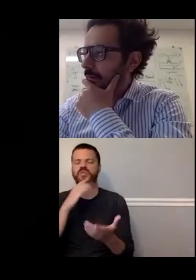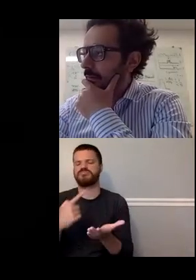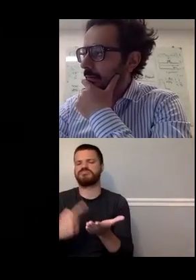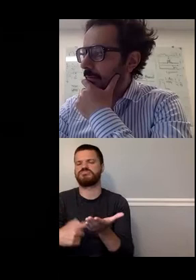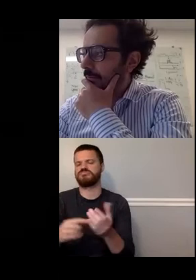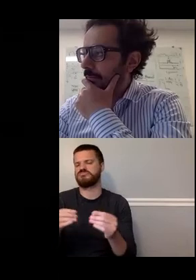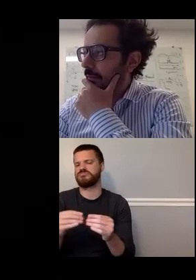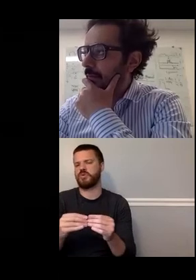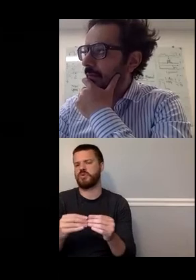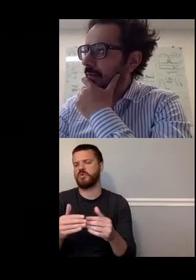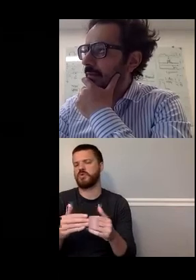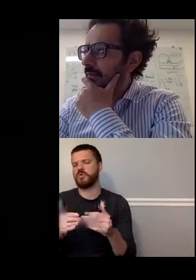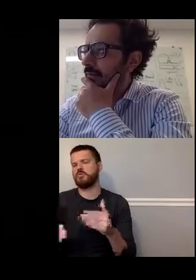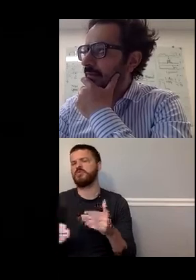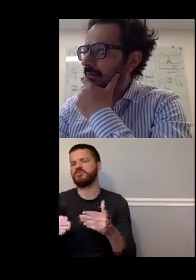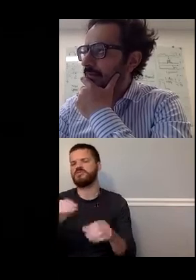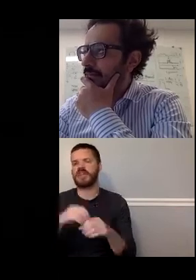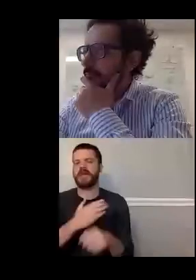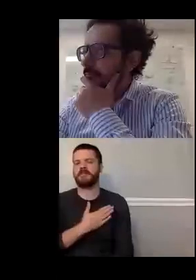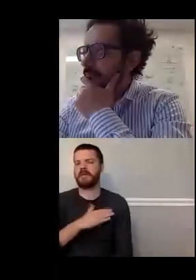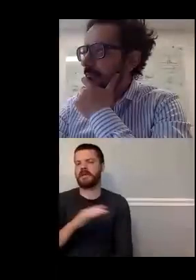my data.